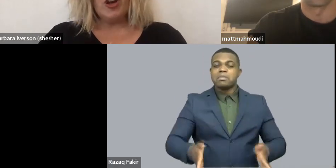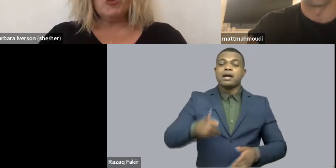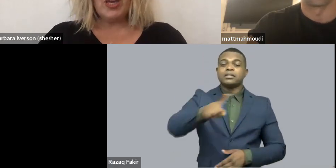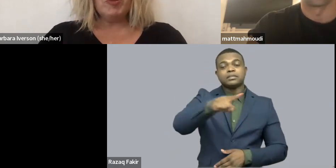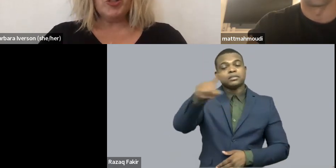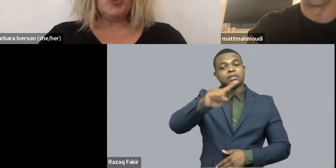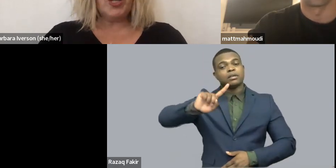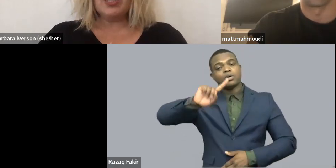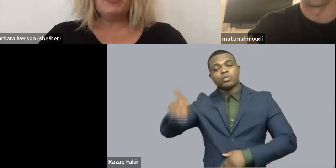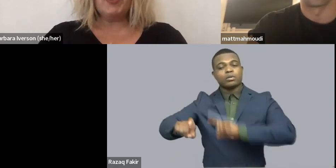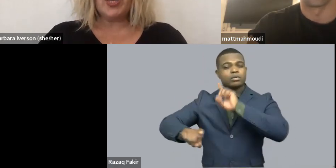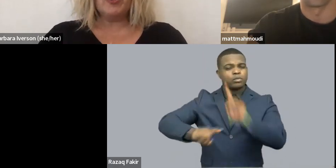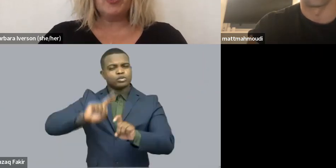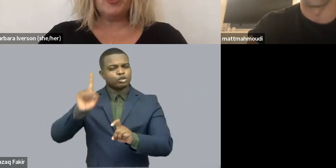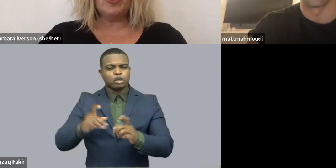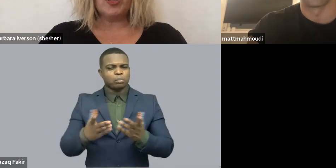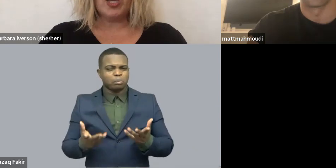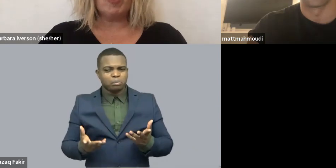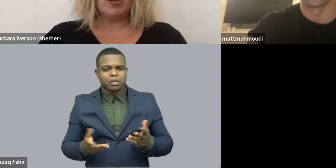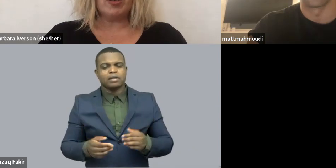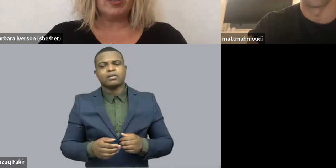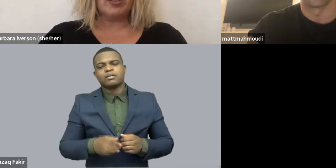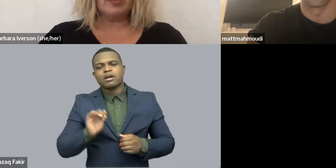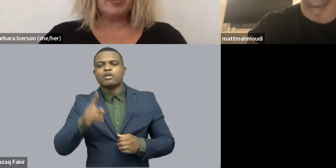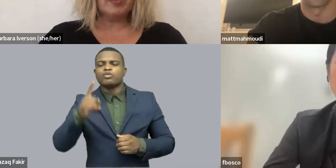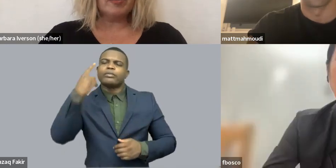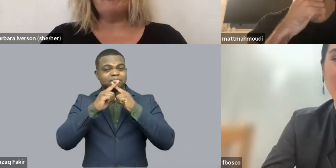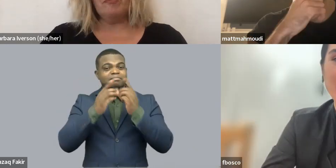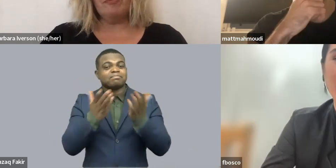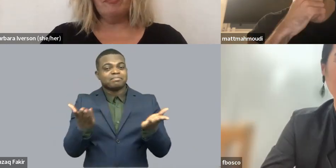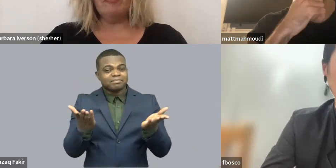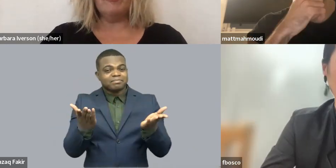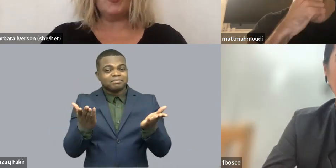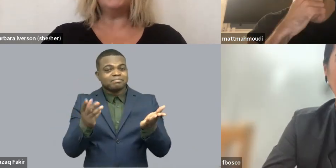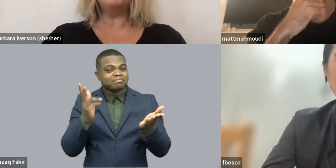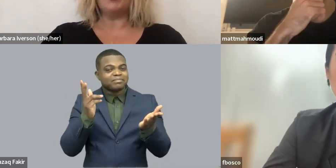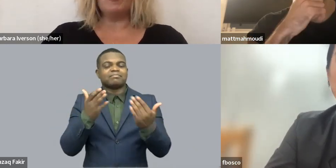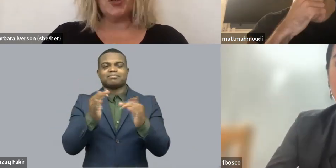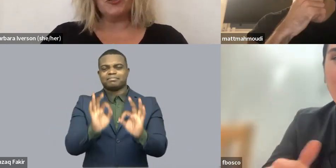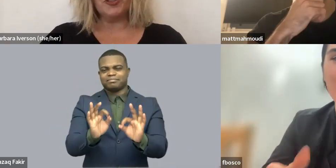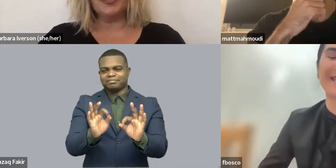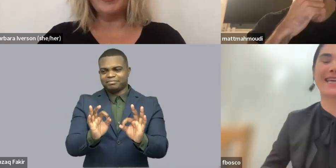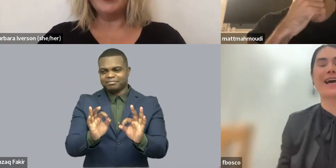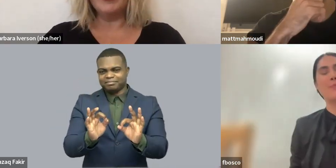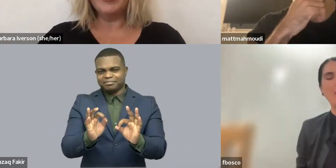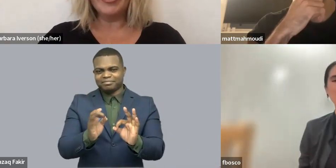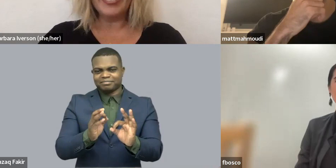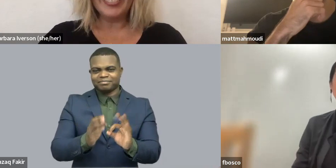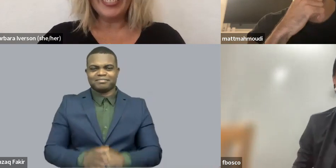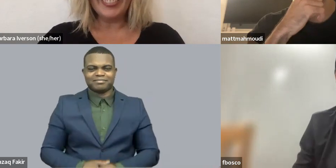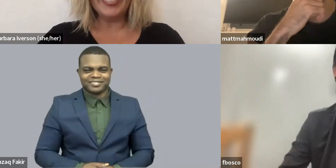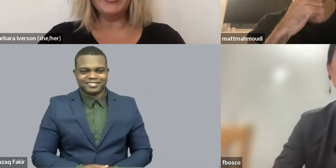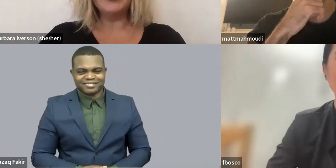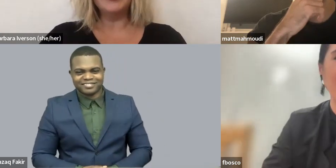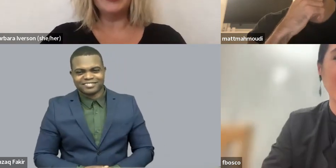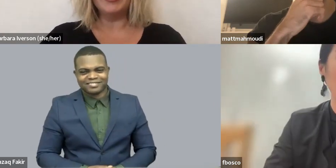Francesca, are you able to join us even without your camera on? Okay. Oh, Now there you are. the Wonderful. host, yeah, apologies for